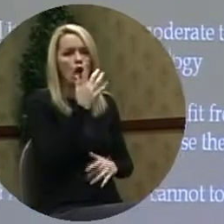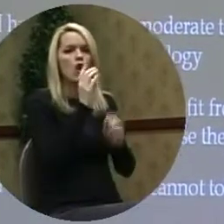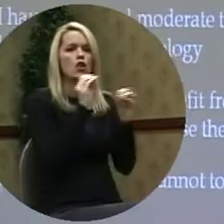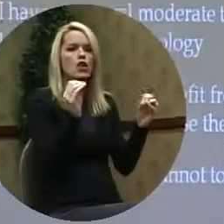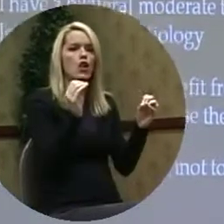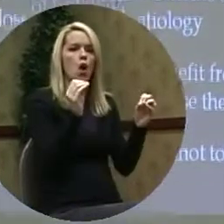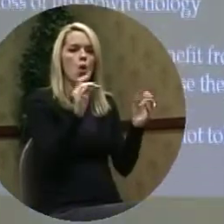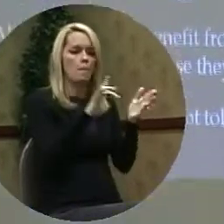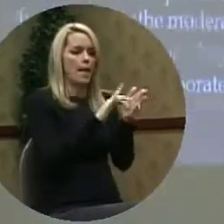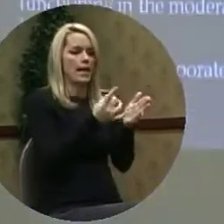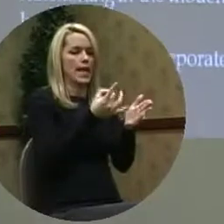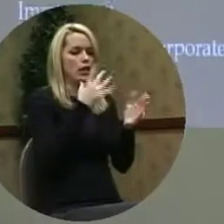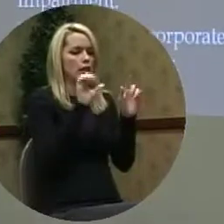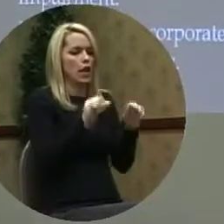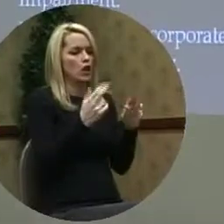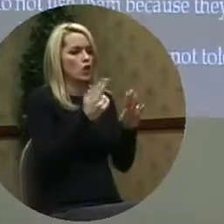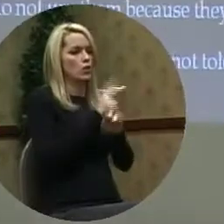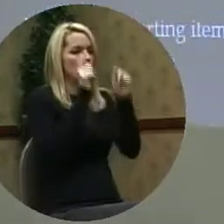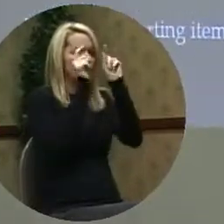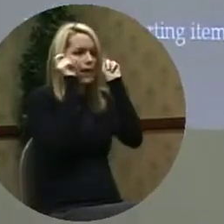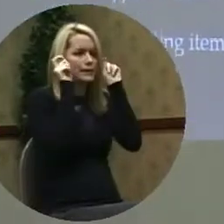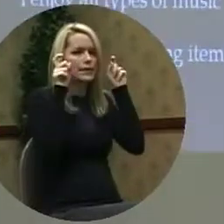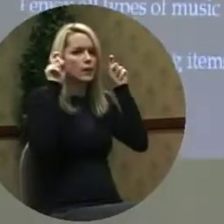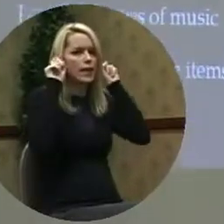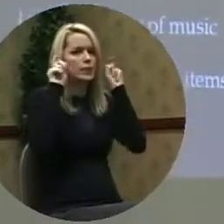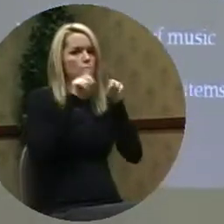won't tolerate wearing them.